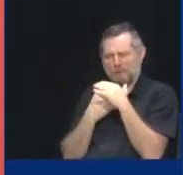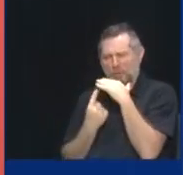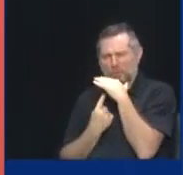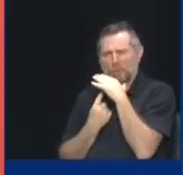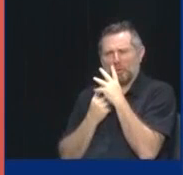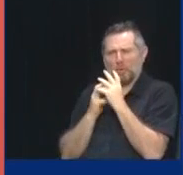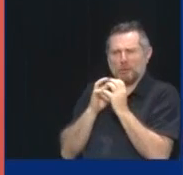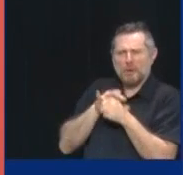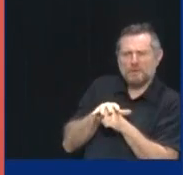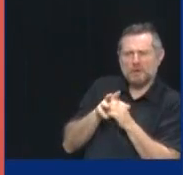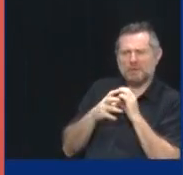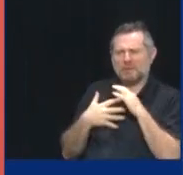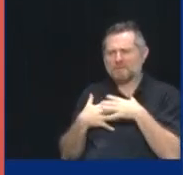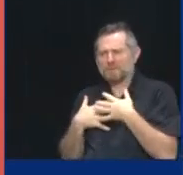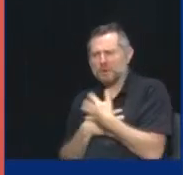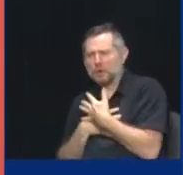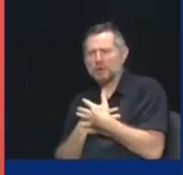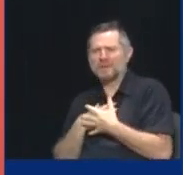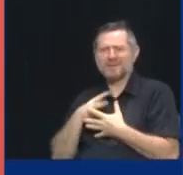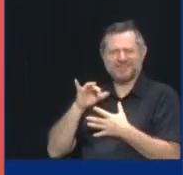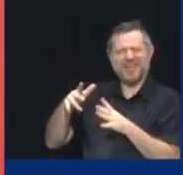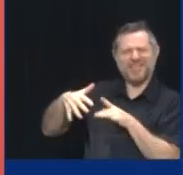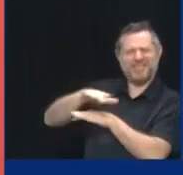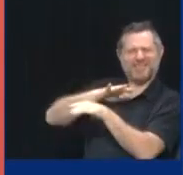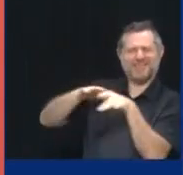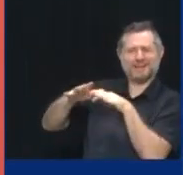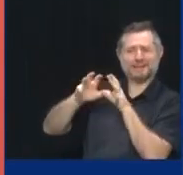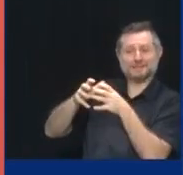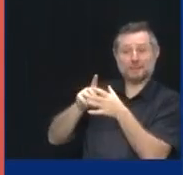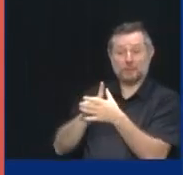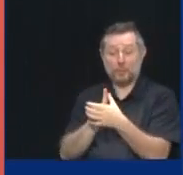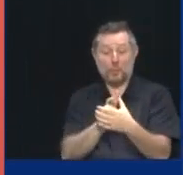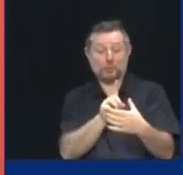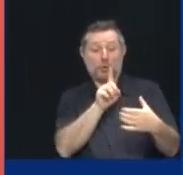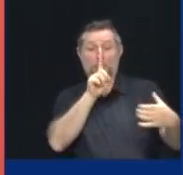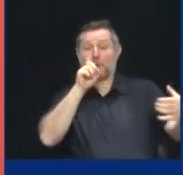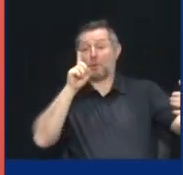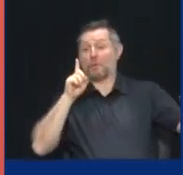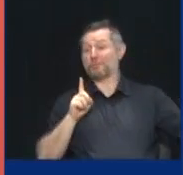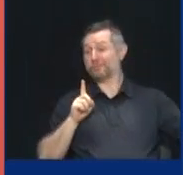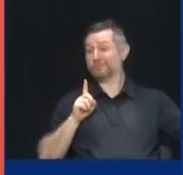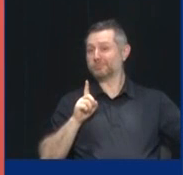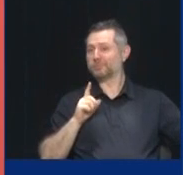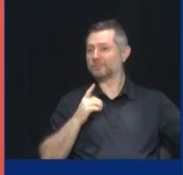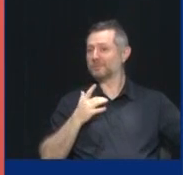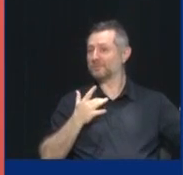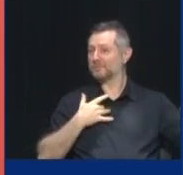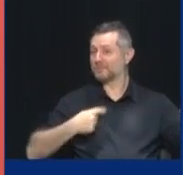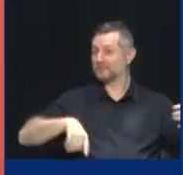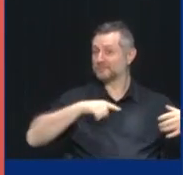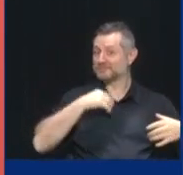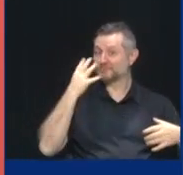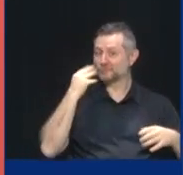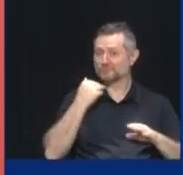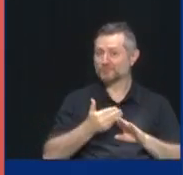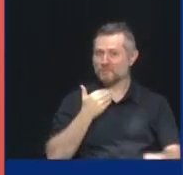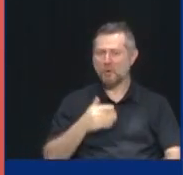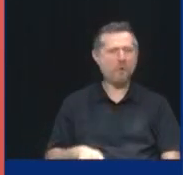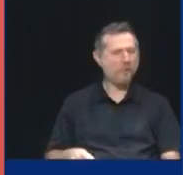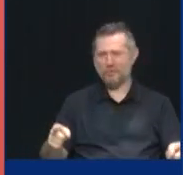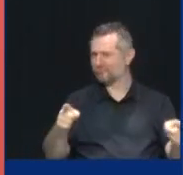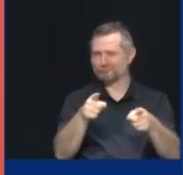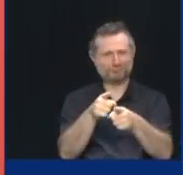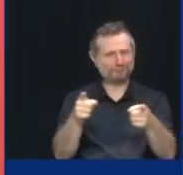fear and of withdrawal. It's unlike anything we've ever gone through before because it was devoid